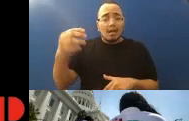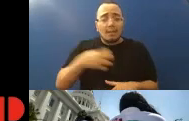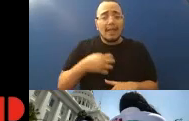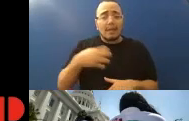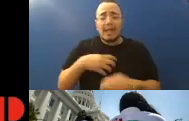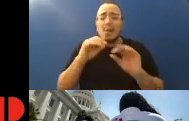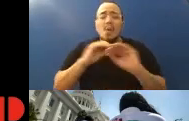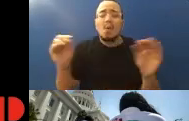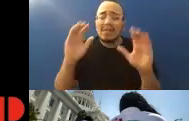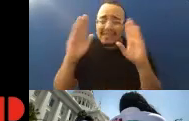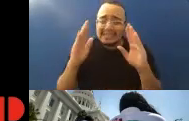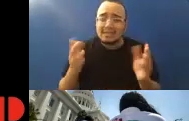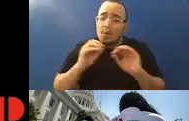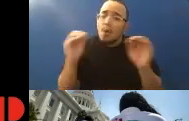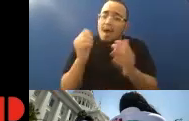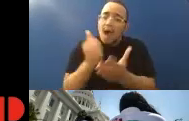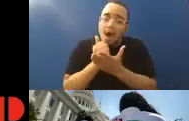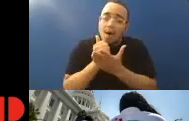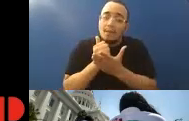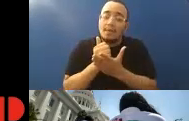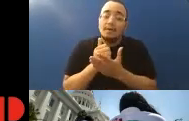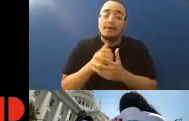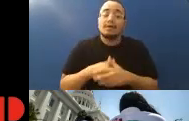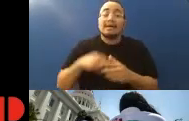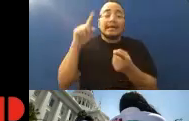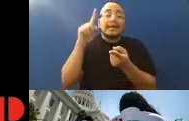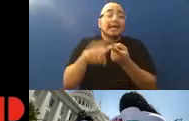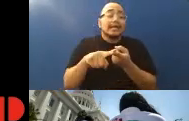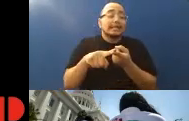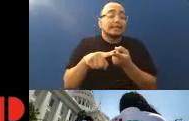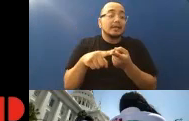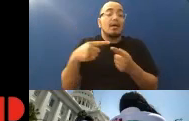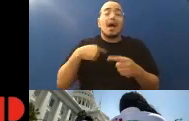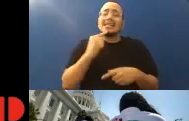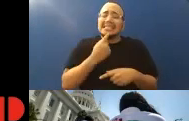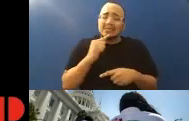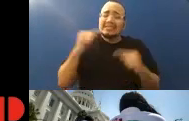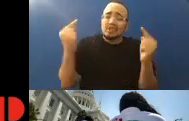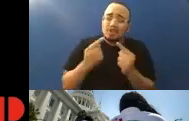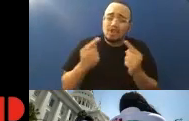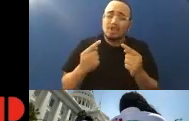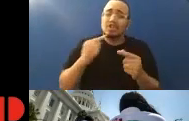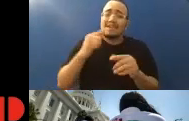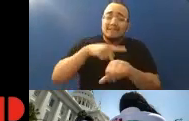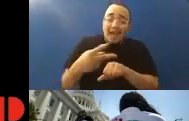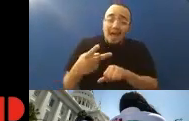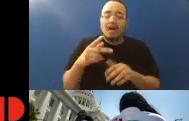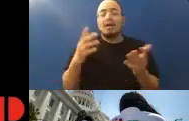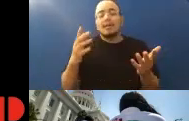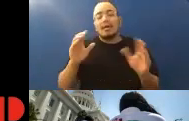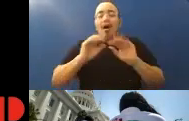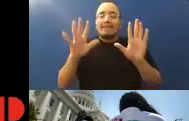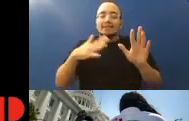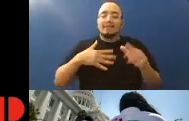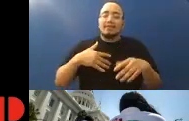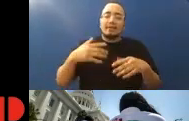one, it didn't matter until like I could have seriously been injured. Luckily, all the wounds healed, obviously, and things